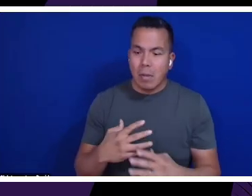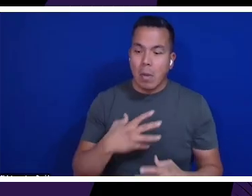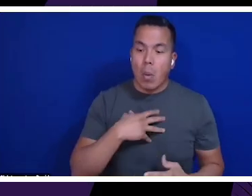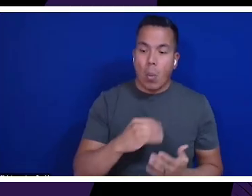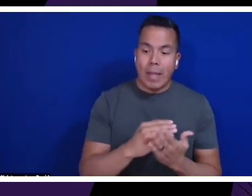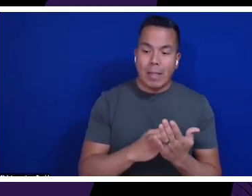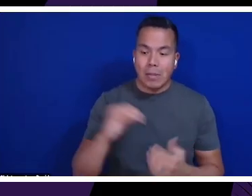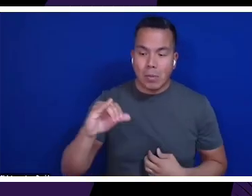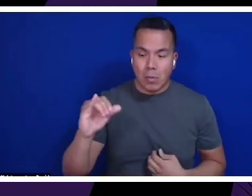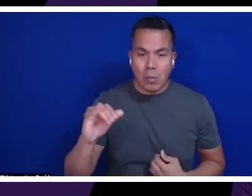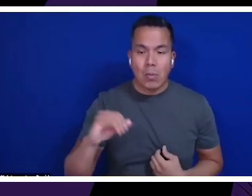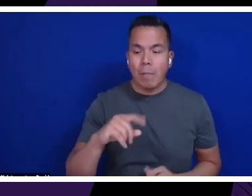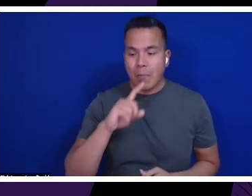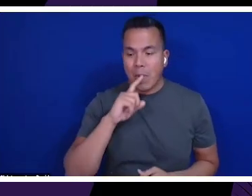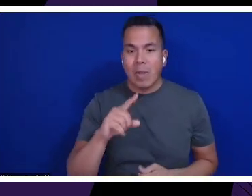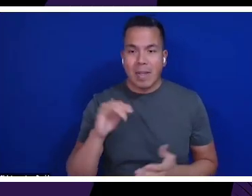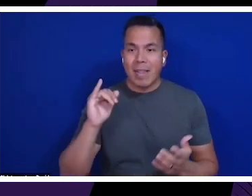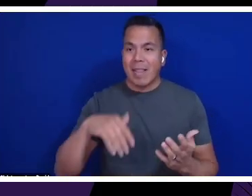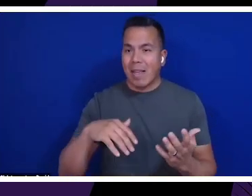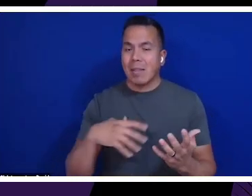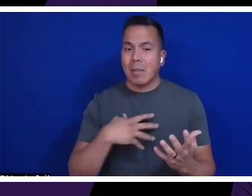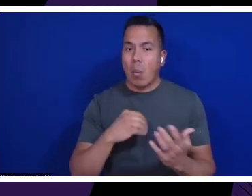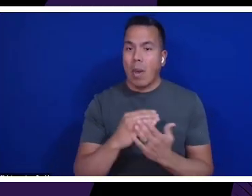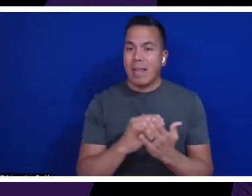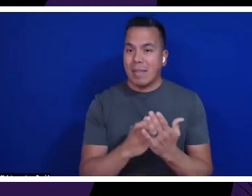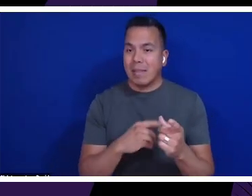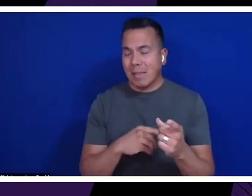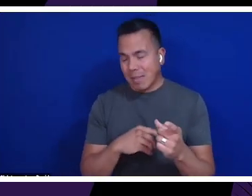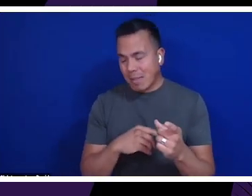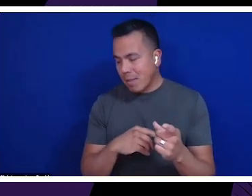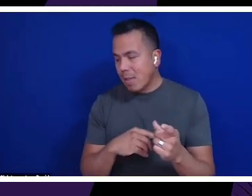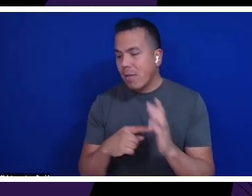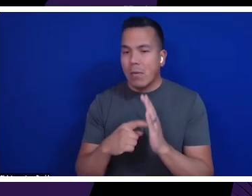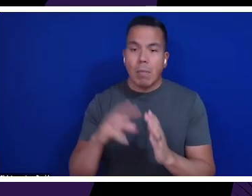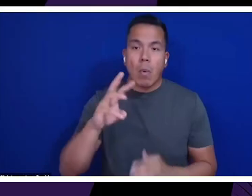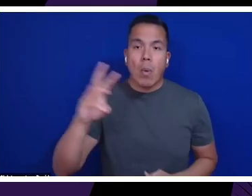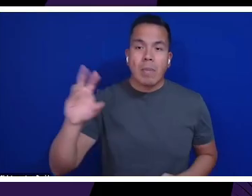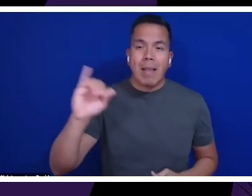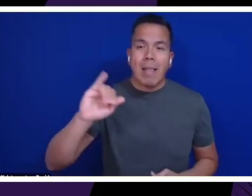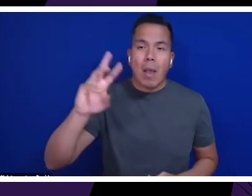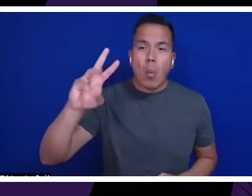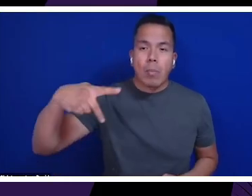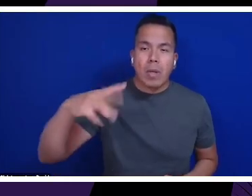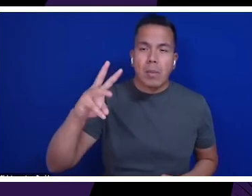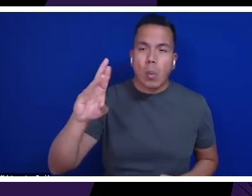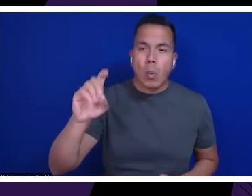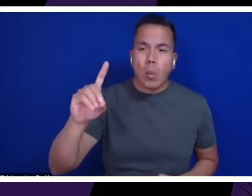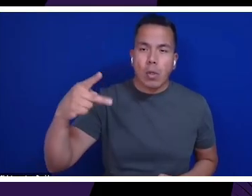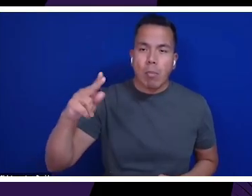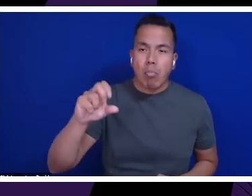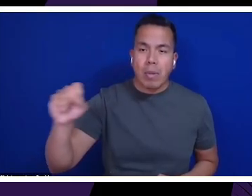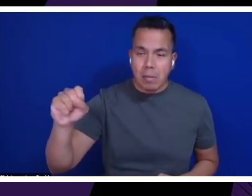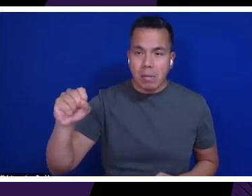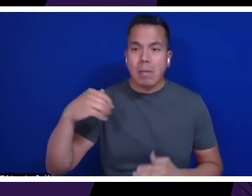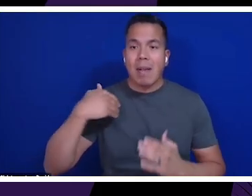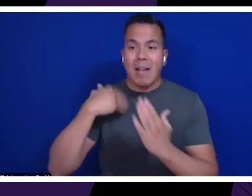very interesting was the whitelist actually. So website like WordPress, right? So they have a list of websites that can work,